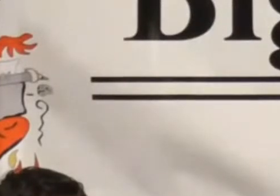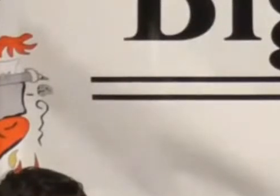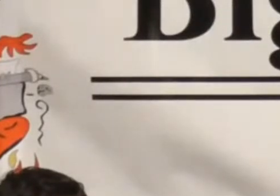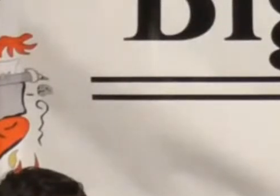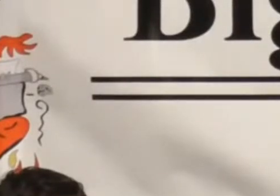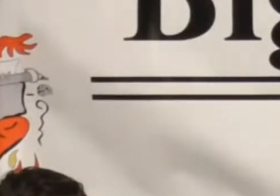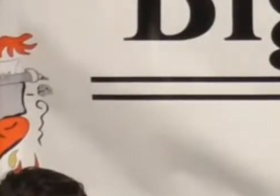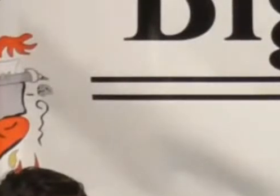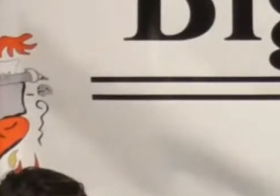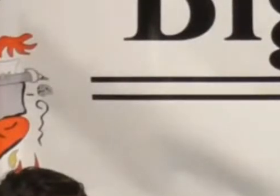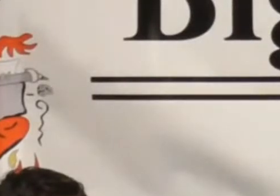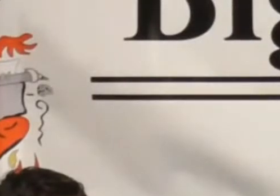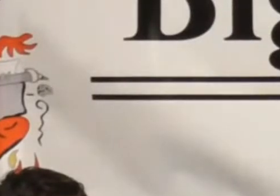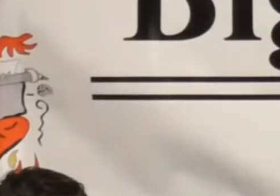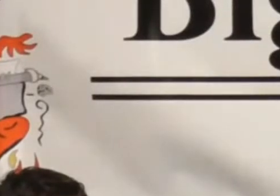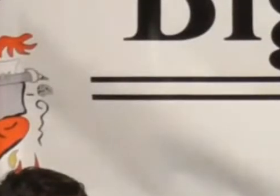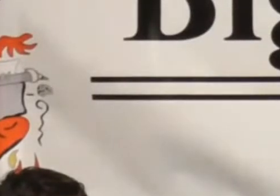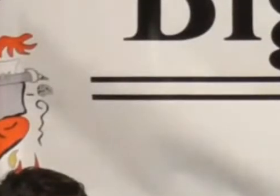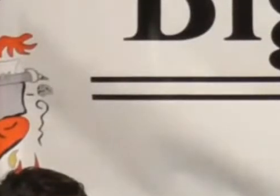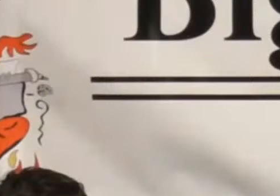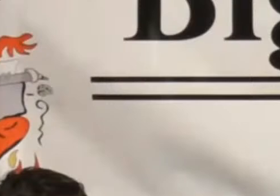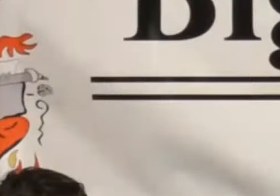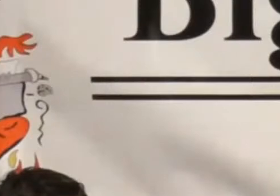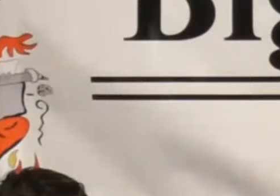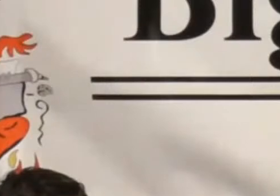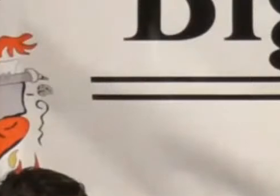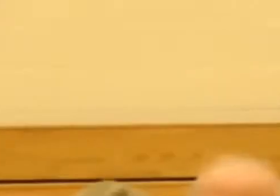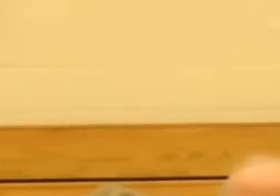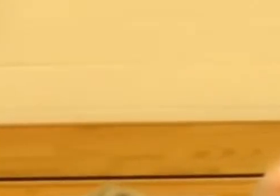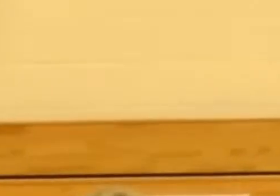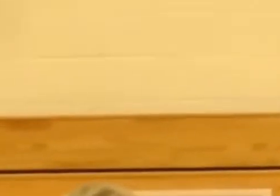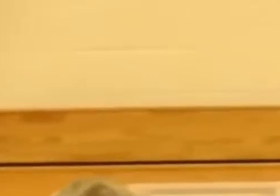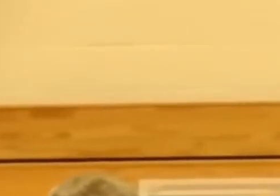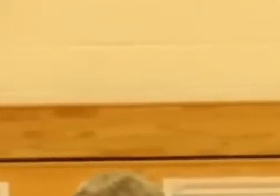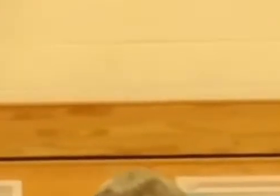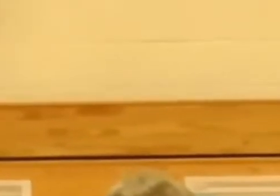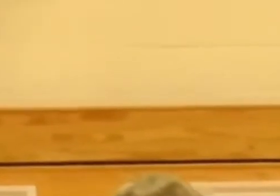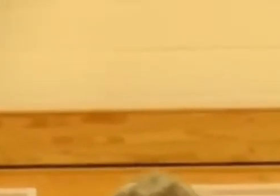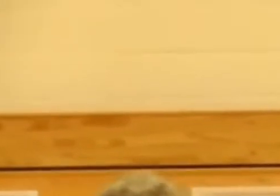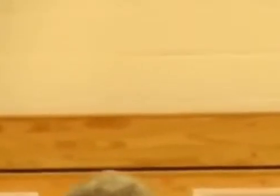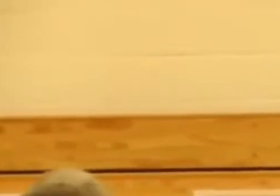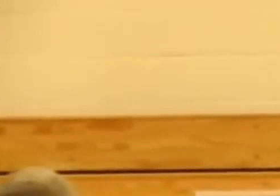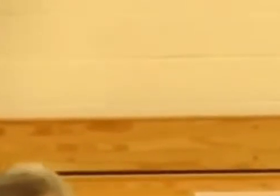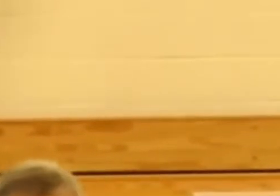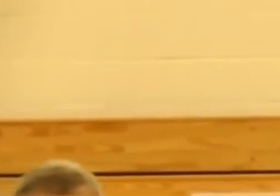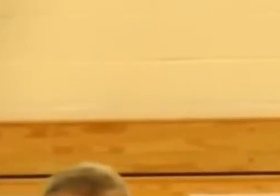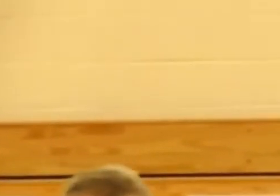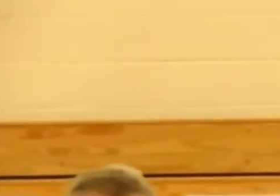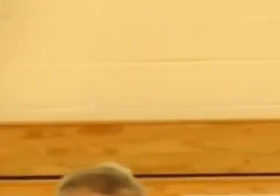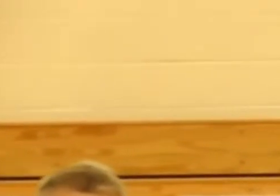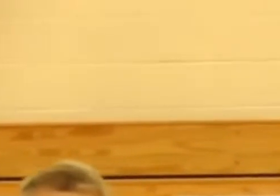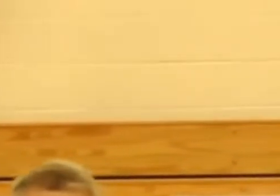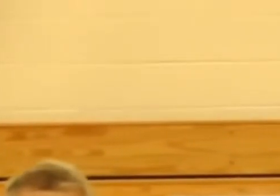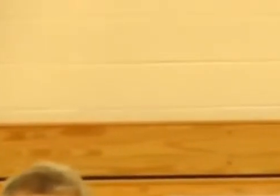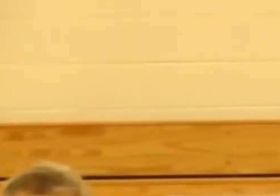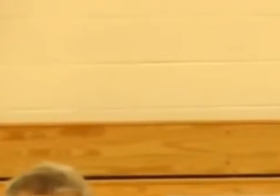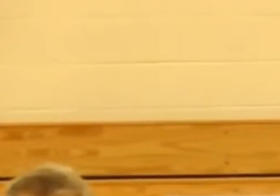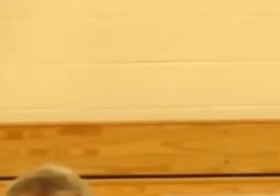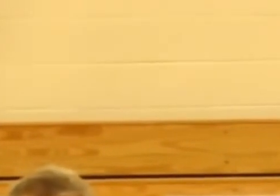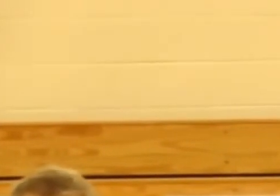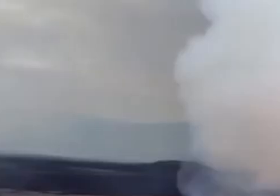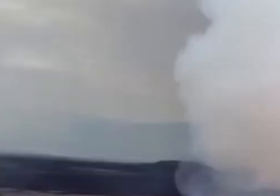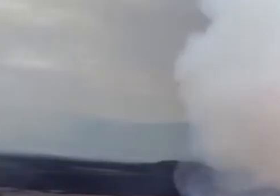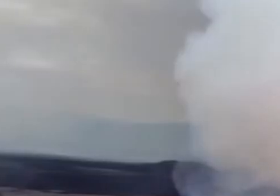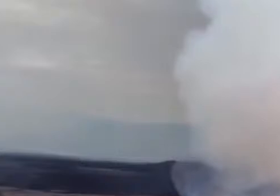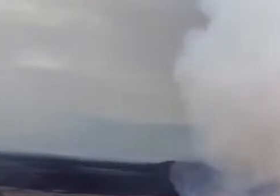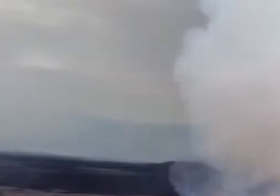and Dane started coming to and live streaming the meetings, it was great because we were reaching more people than we normally would. So